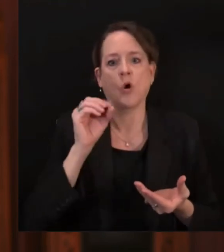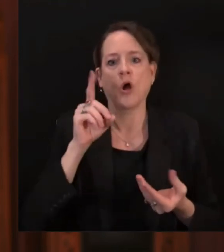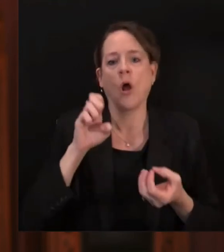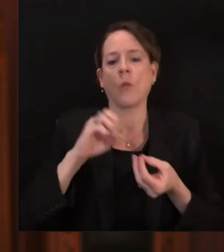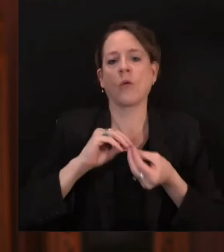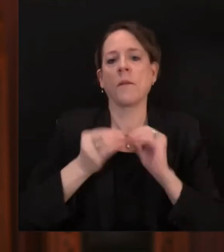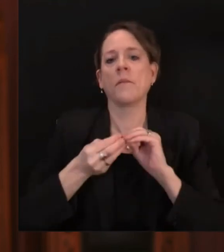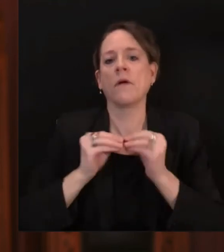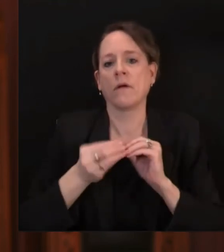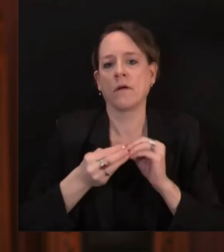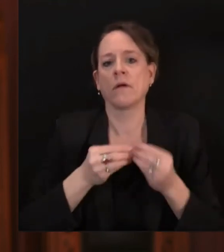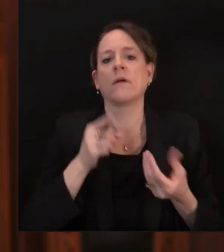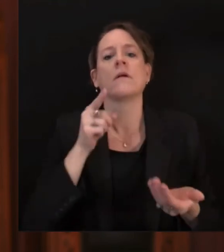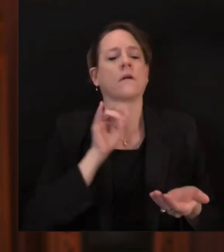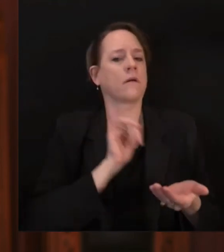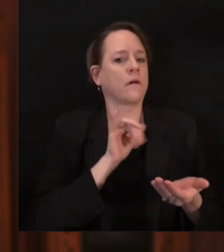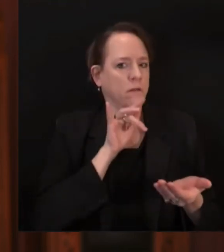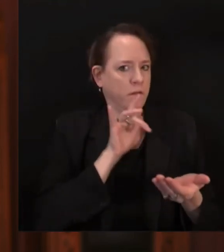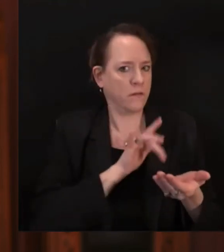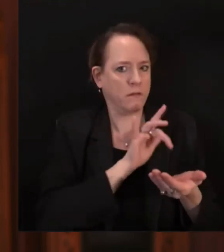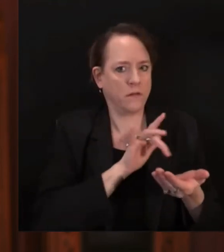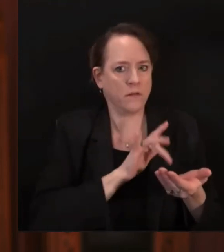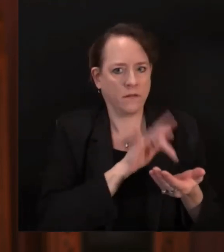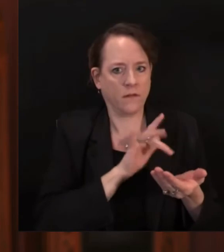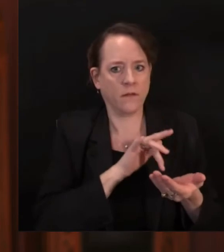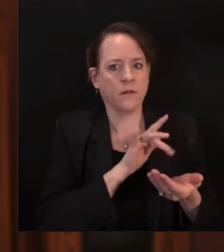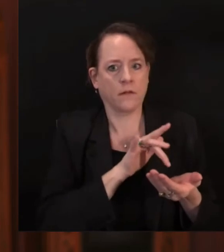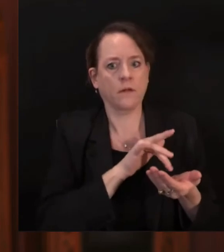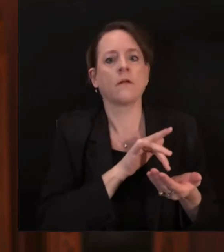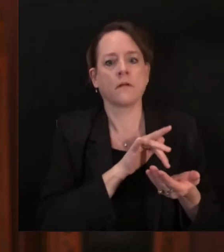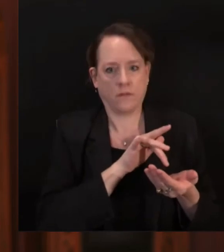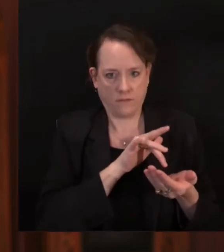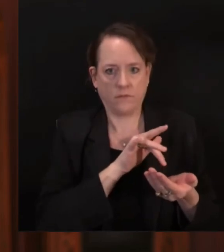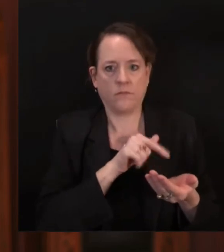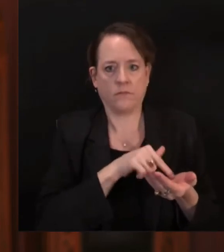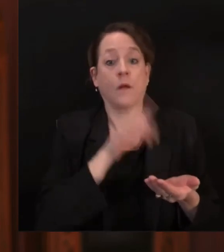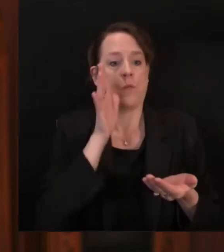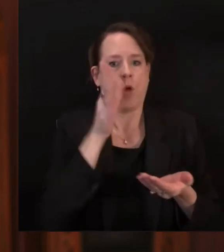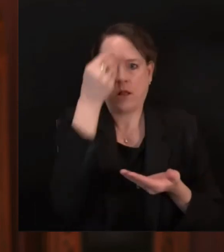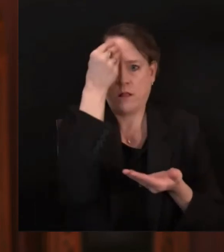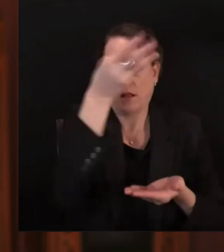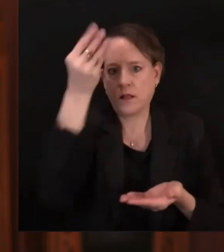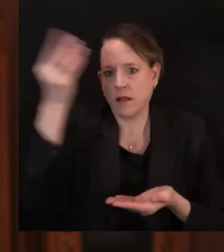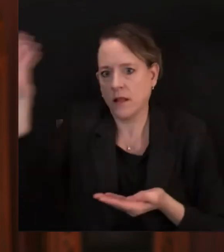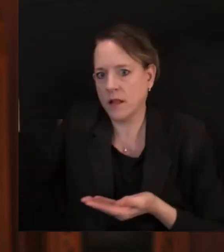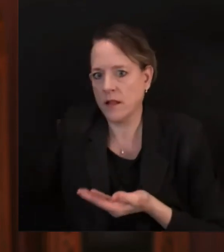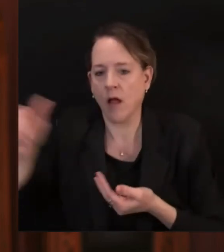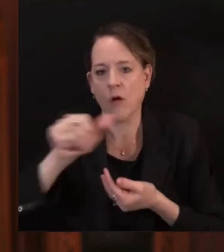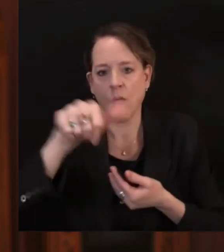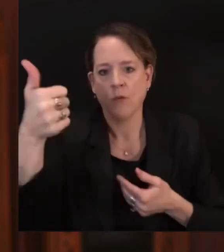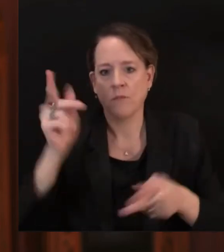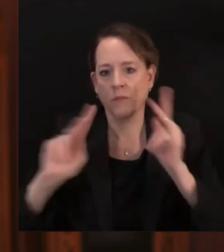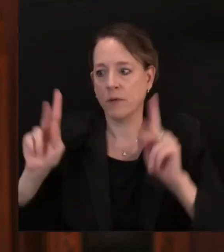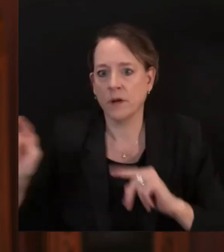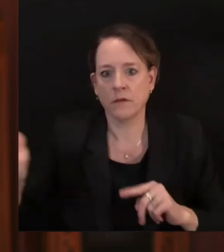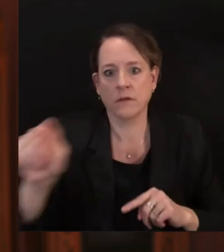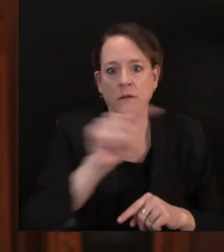Bluetooth knows are close contacts. We encourage you to answer that question yes and use the